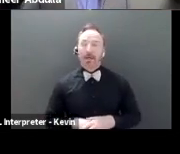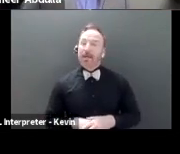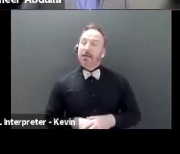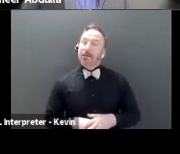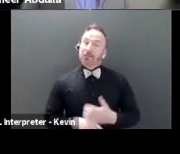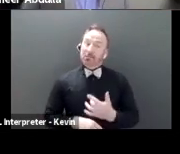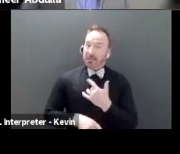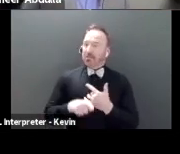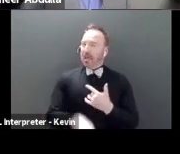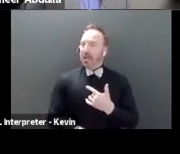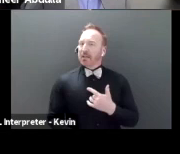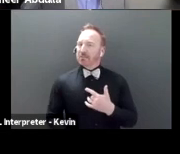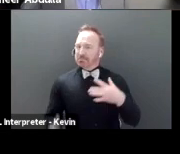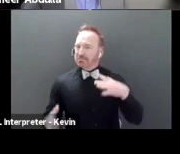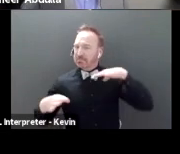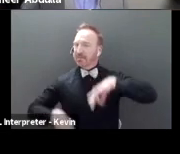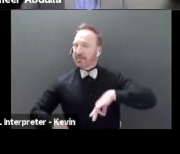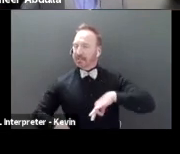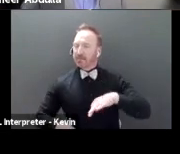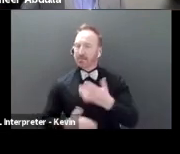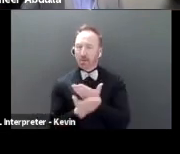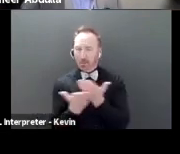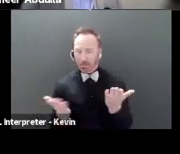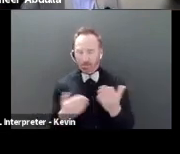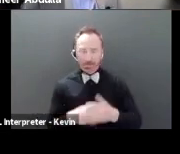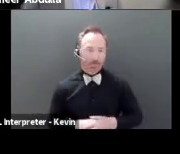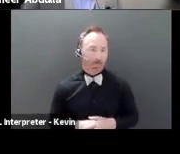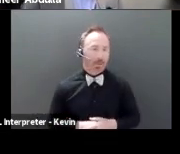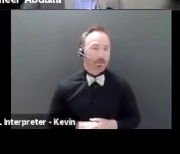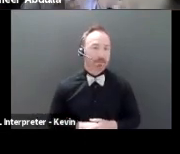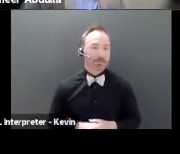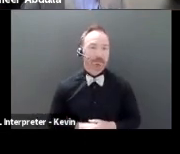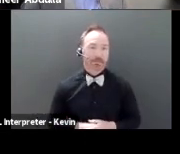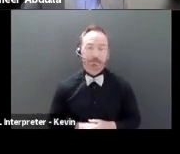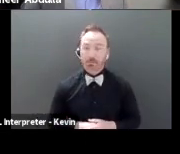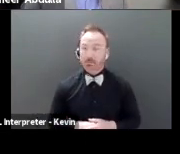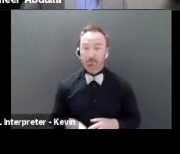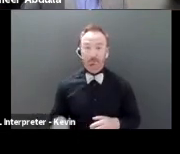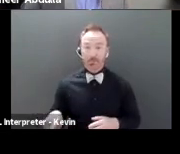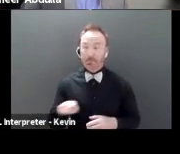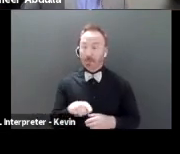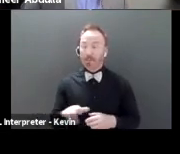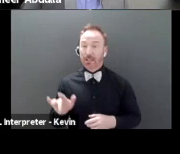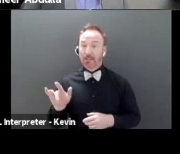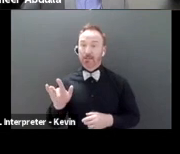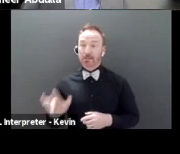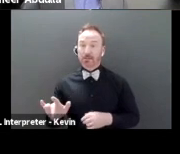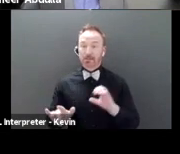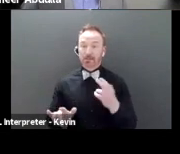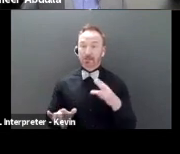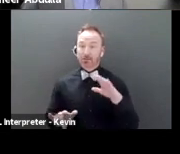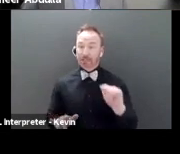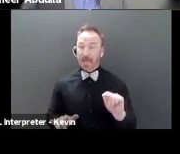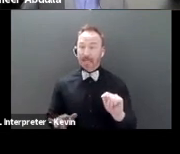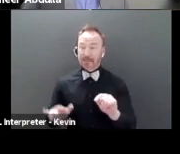most beneficial and fruitful for everyone. Feel free to, again, ask questions in the chat box, and happy